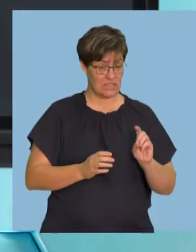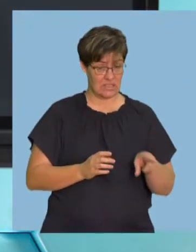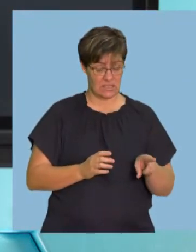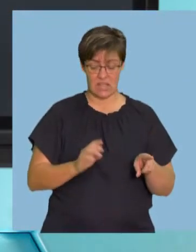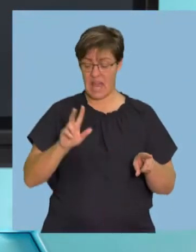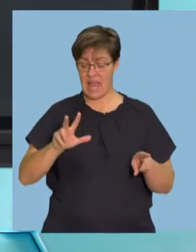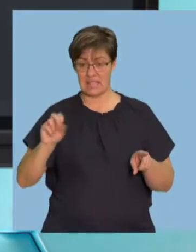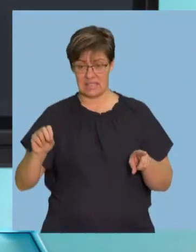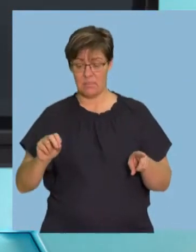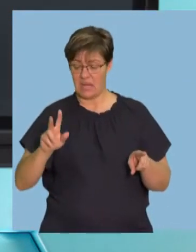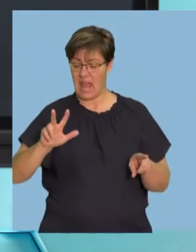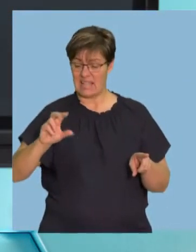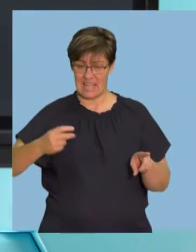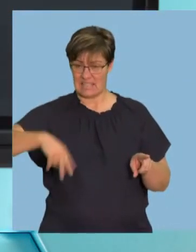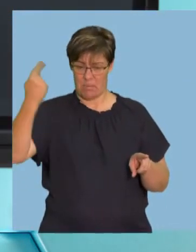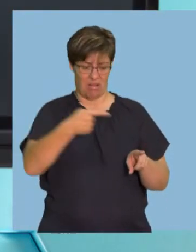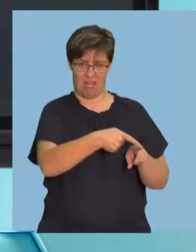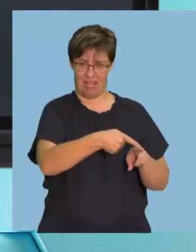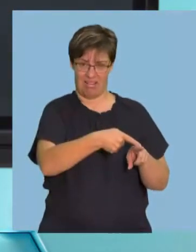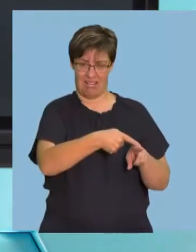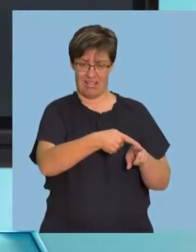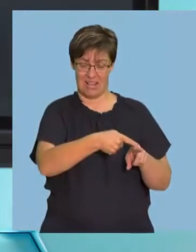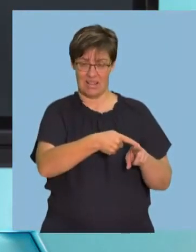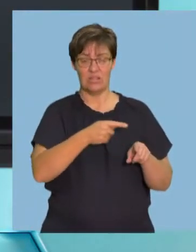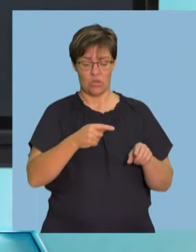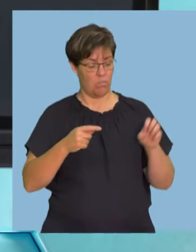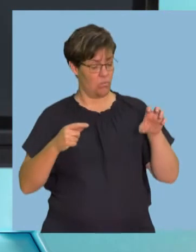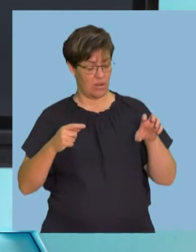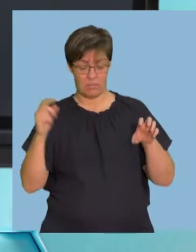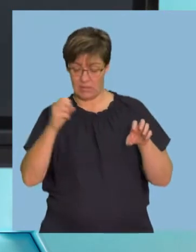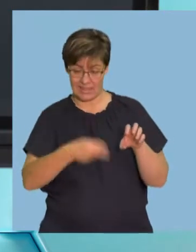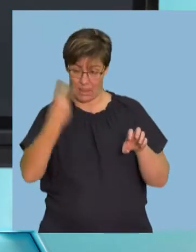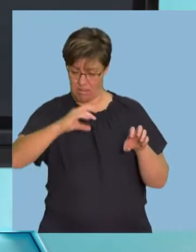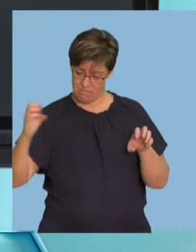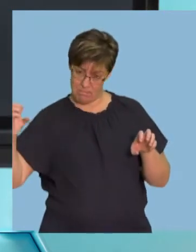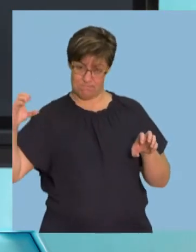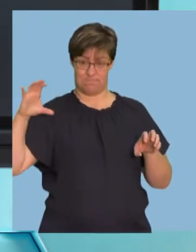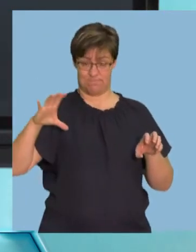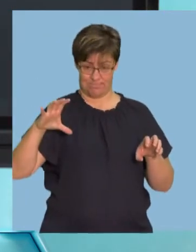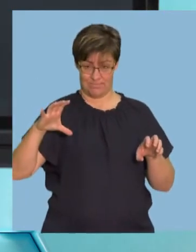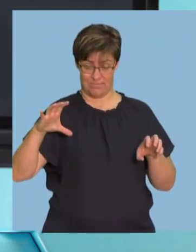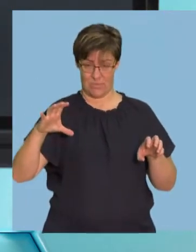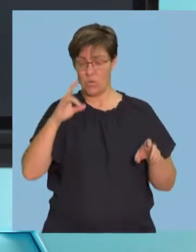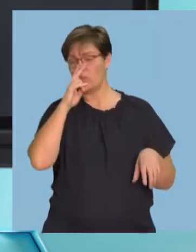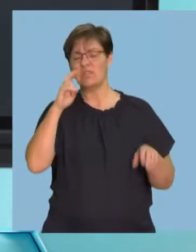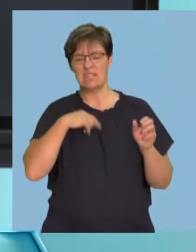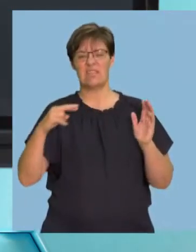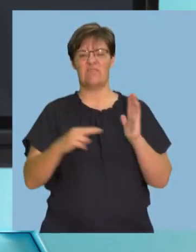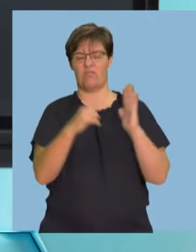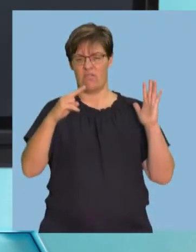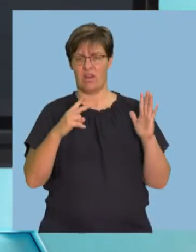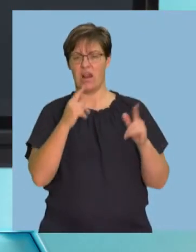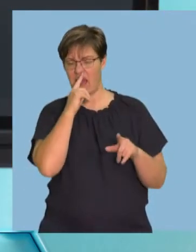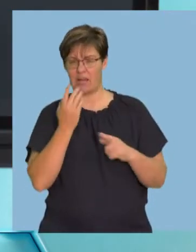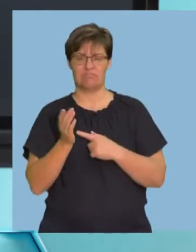80 watt, 80 is double 40. So even in terms of brightness, which is something that we want to actually